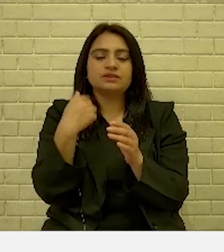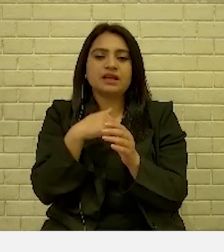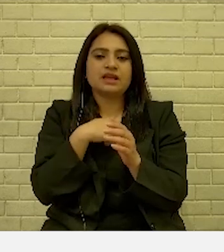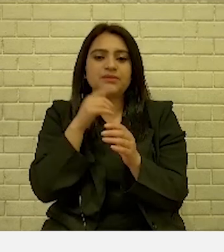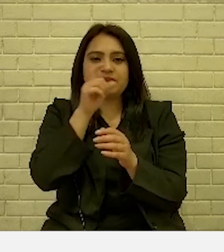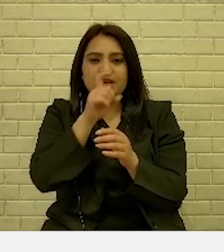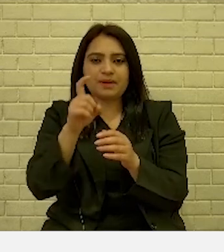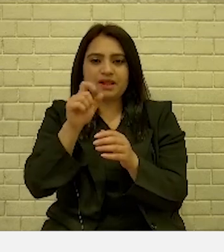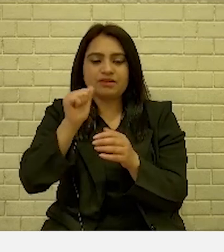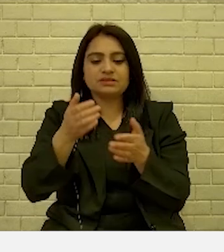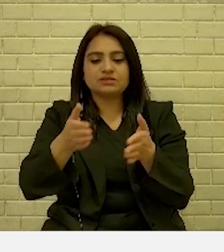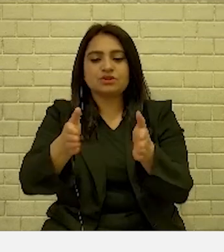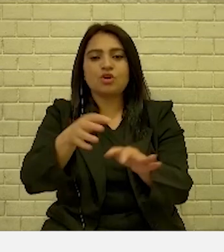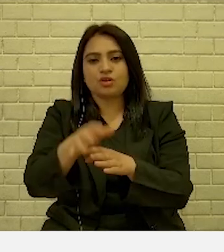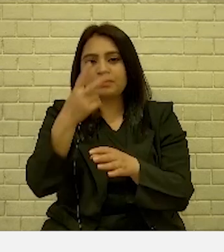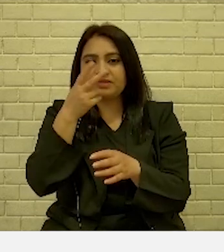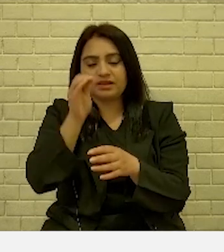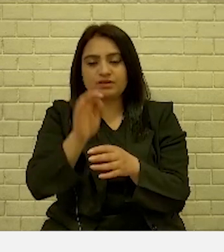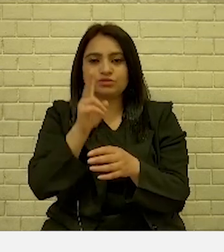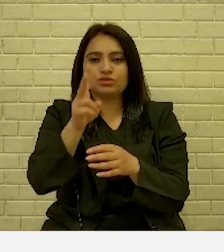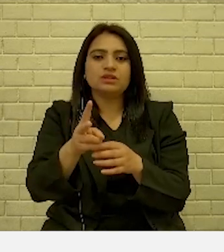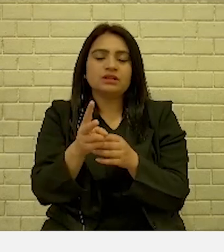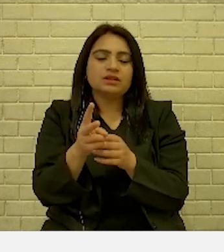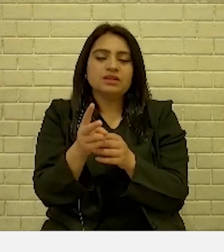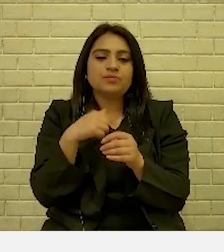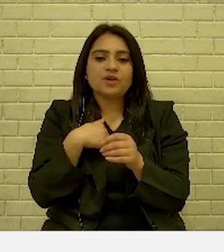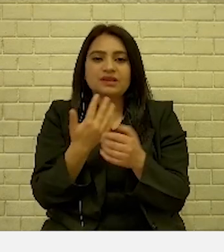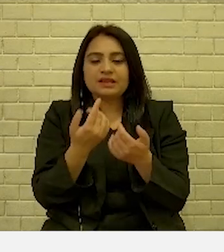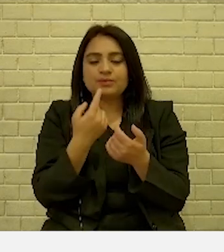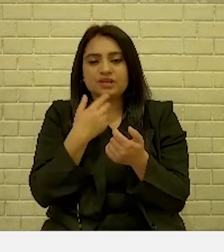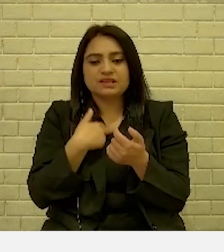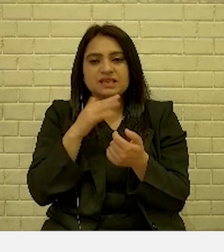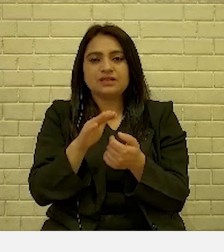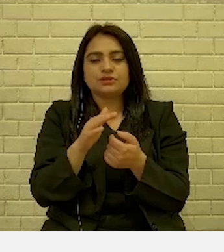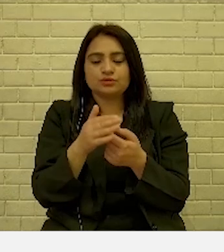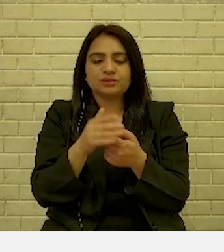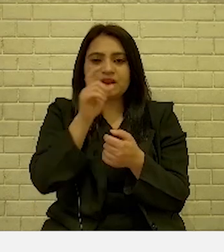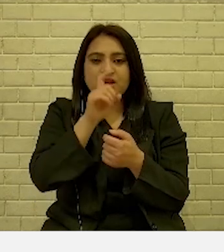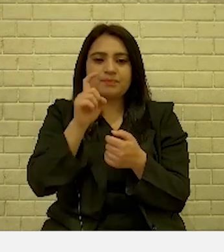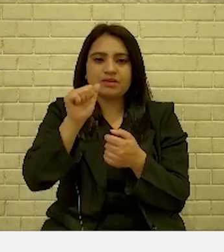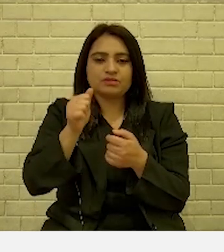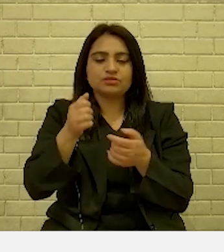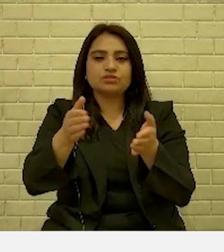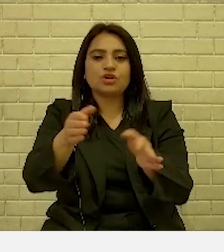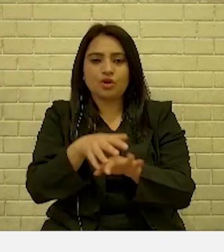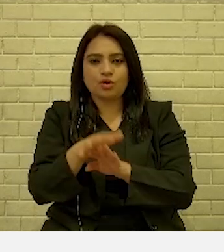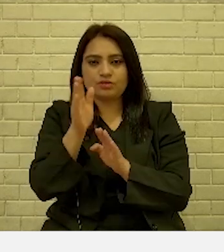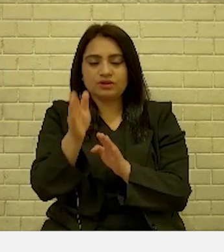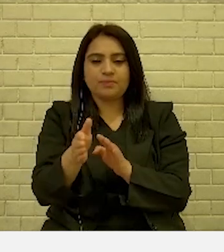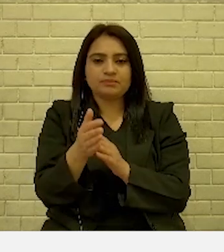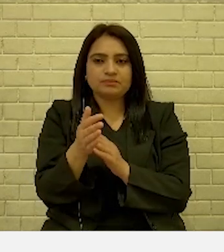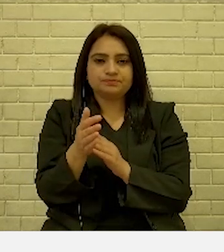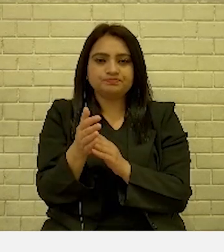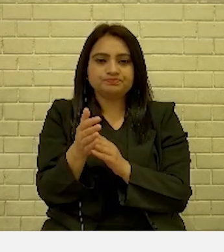I would like to mention that the streets of Nepal Ganj changes its color as the day passes, as the time in the day